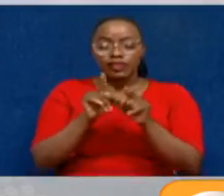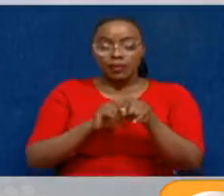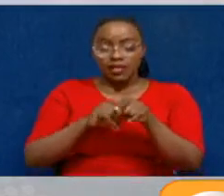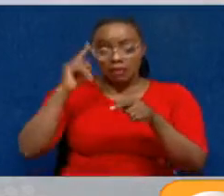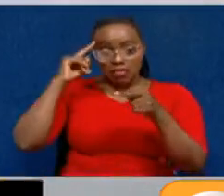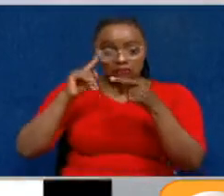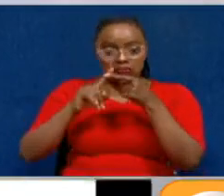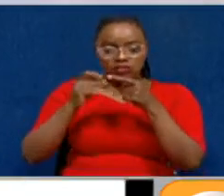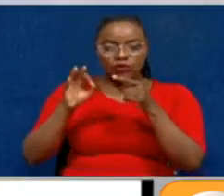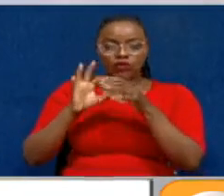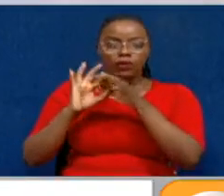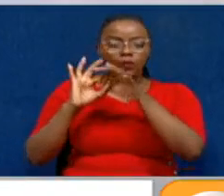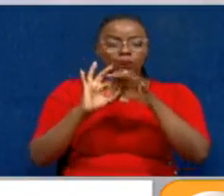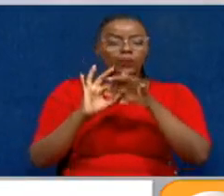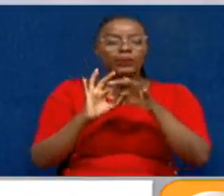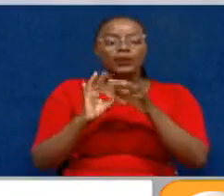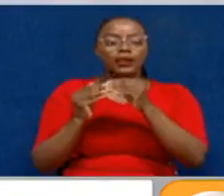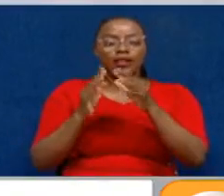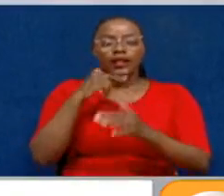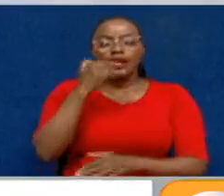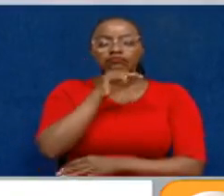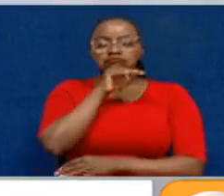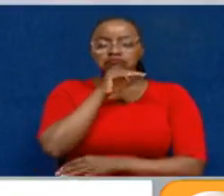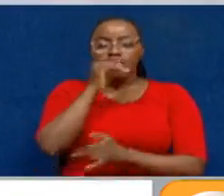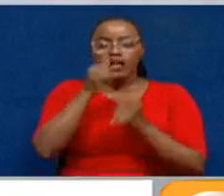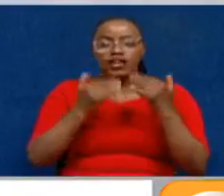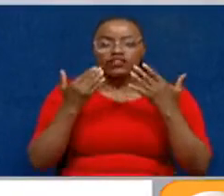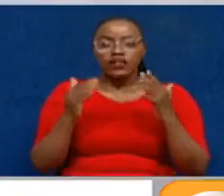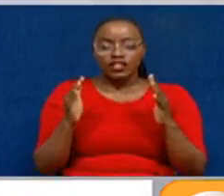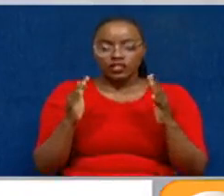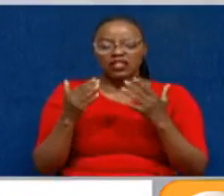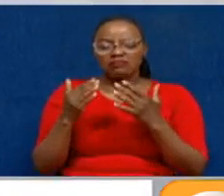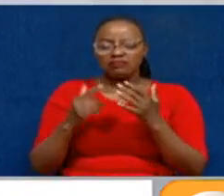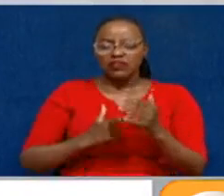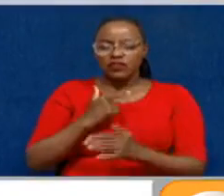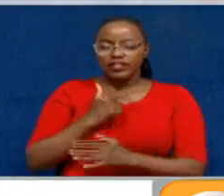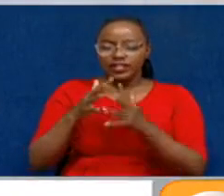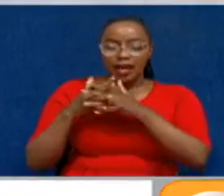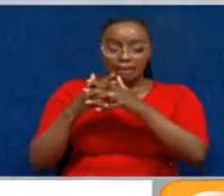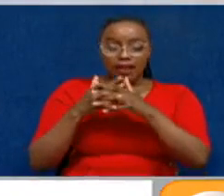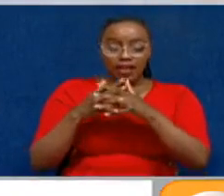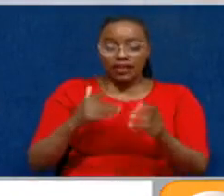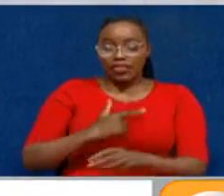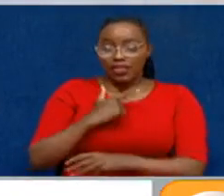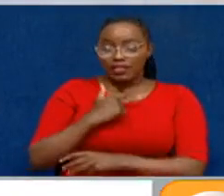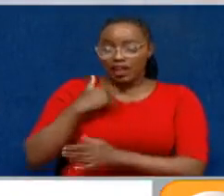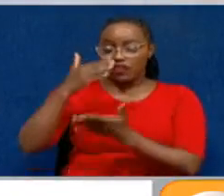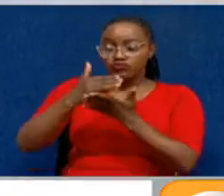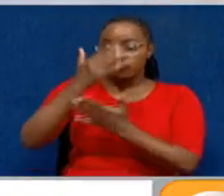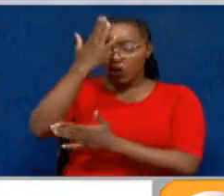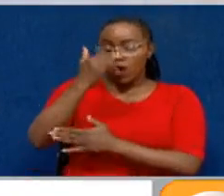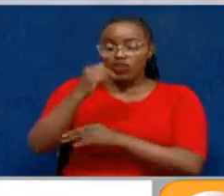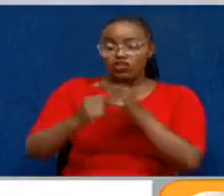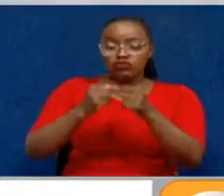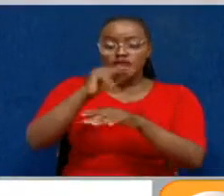Azimio la Umoja, one Kenya presidential flag bearer, Raila Odinga, has concluded his tour of the United States, a trip he has cut short due to